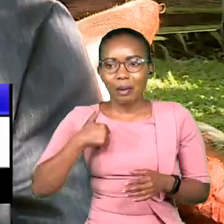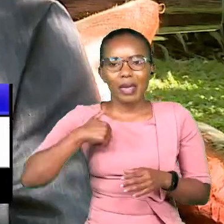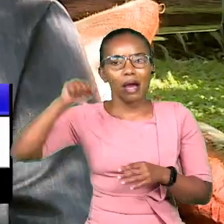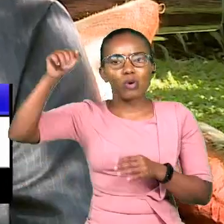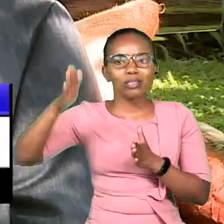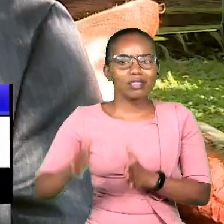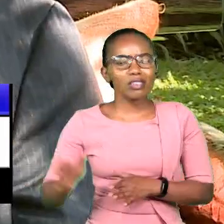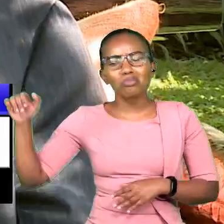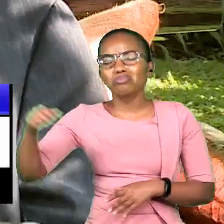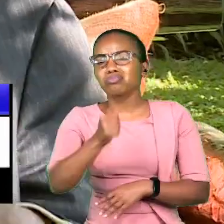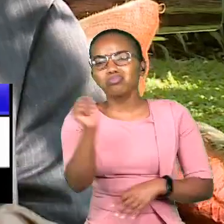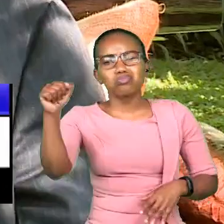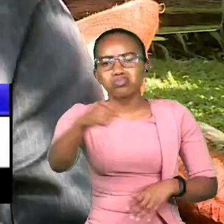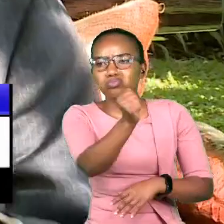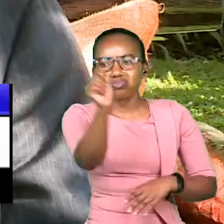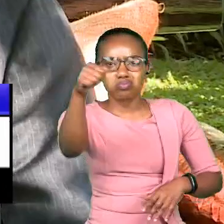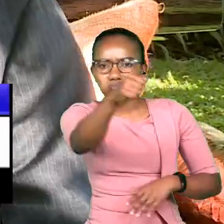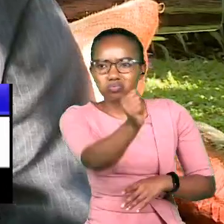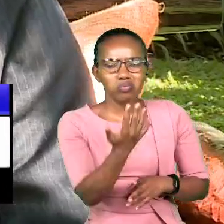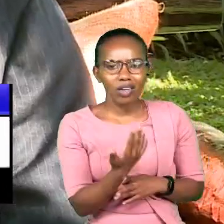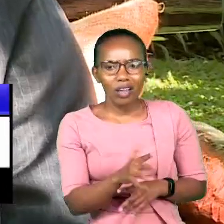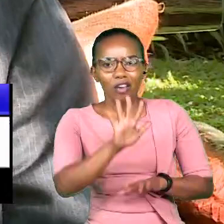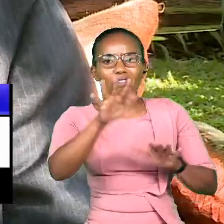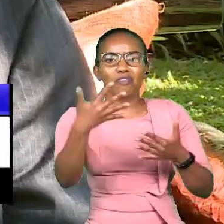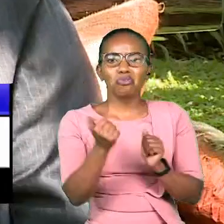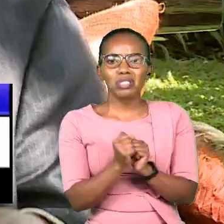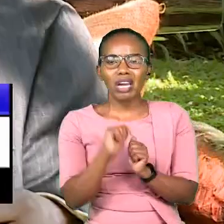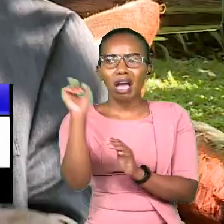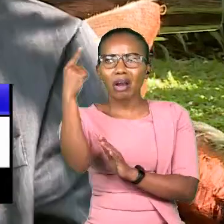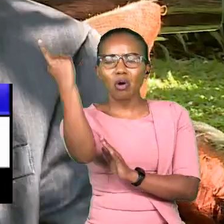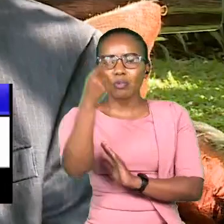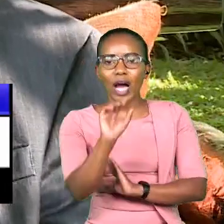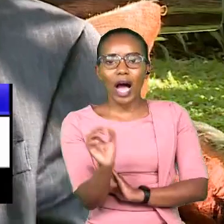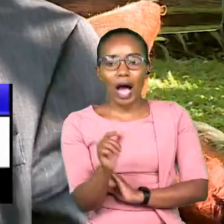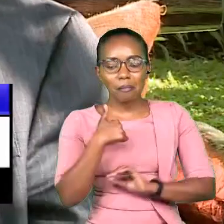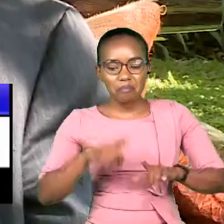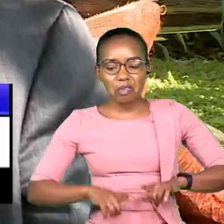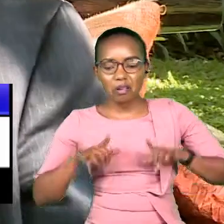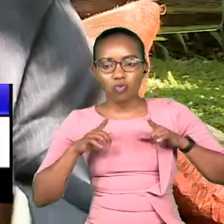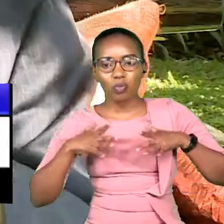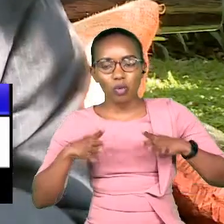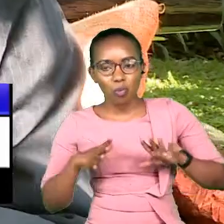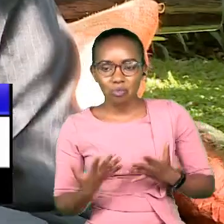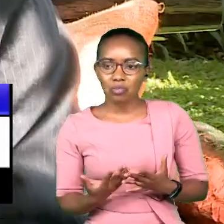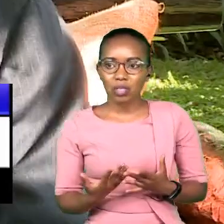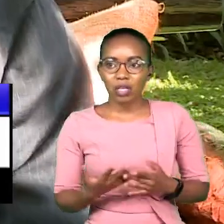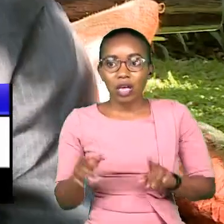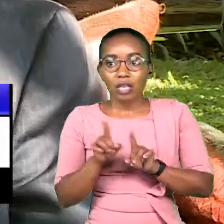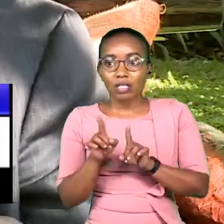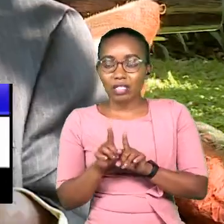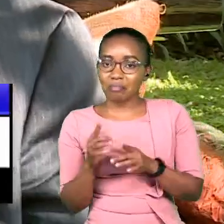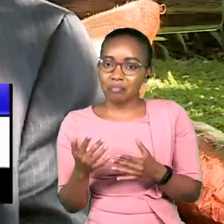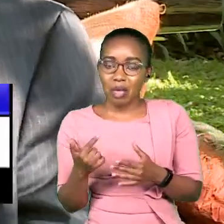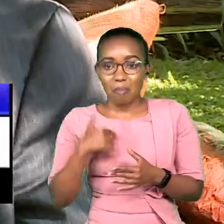politician that runs around with 5 or 10 helicopters. No, I live with the people. I have seen hunger.